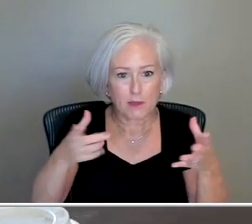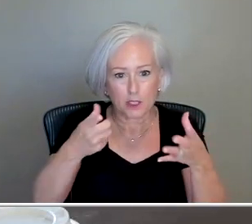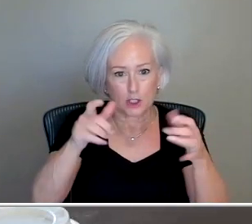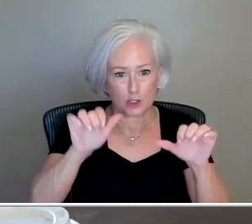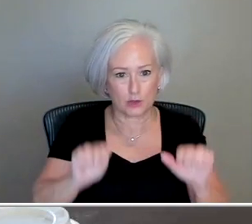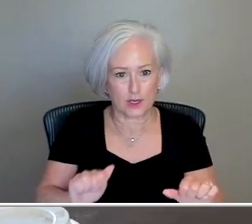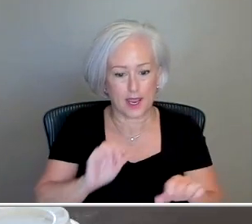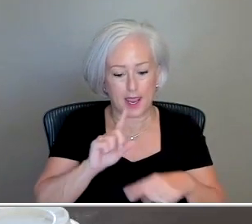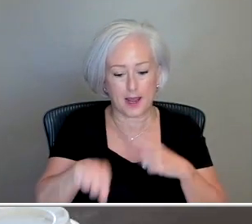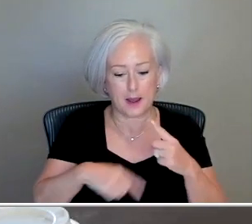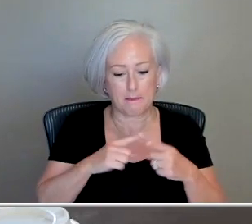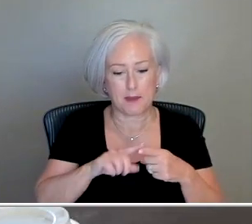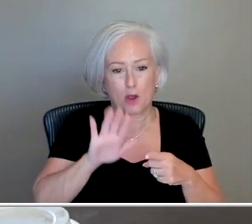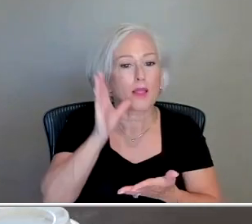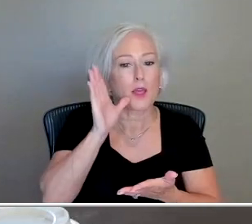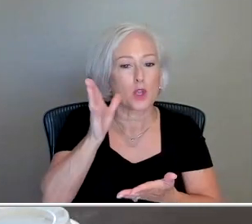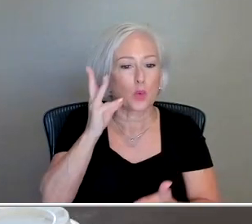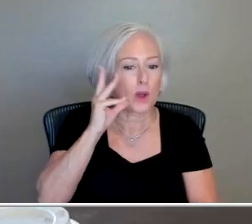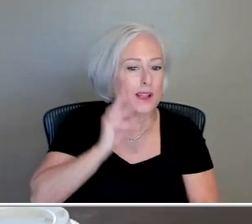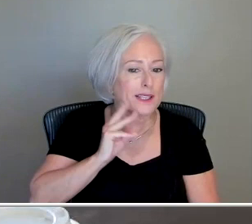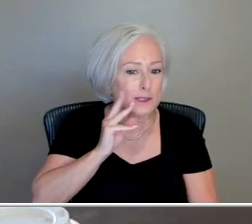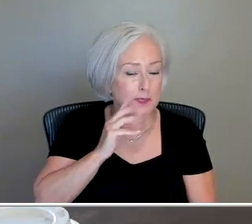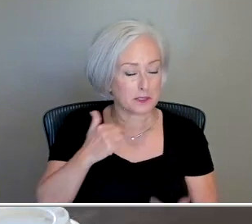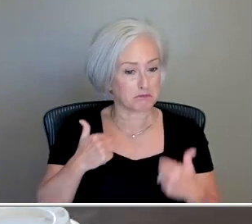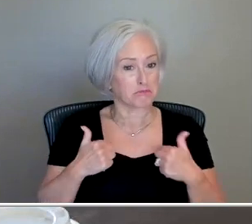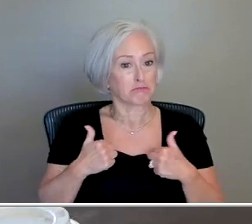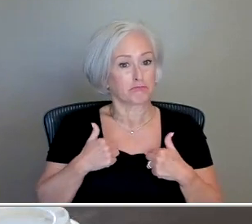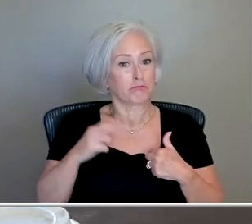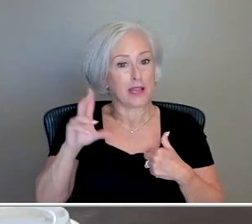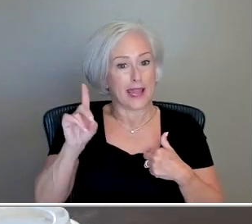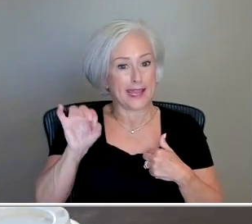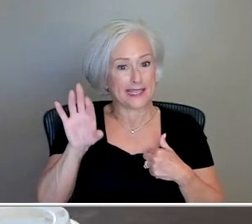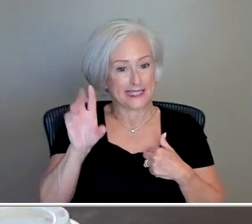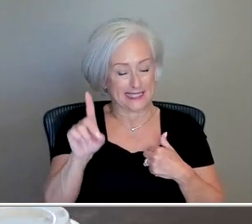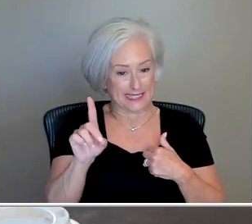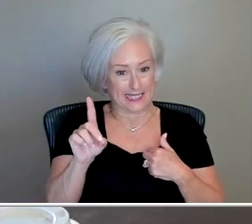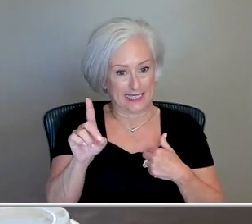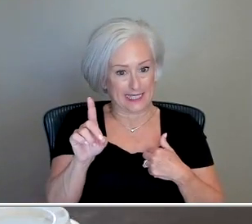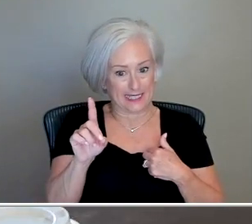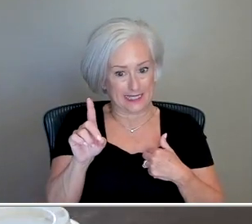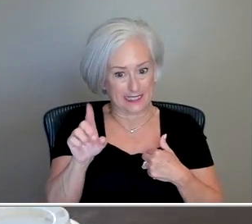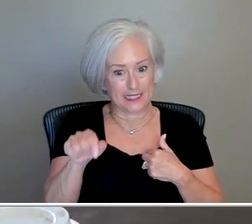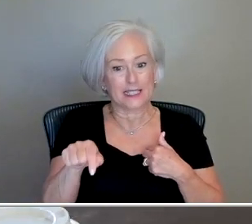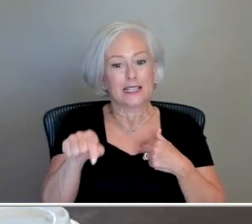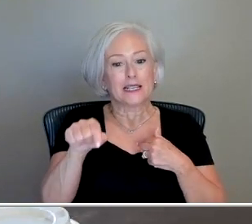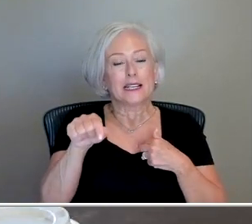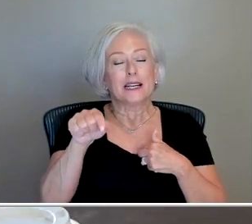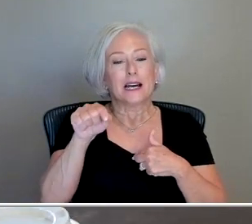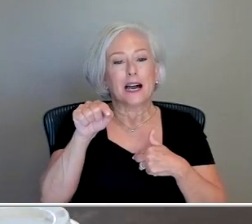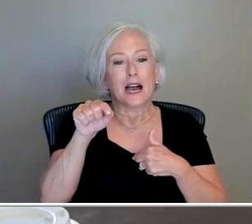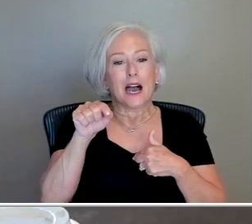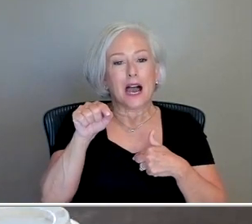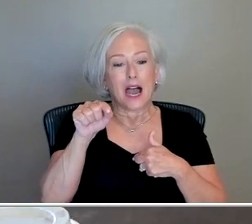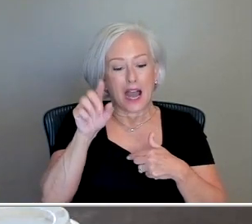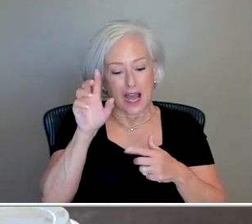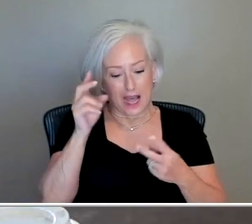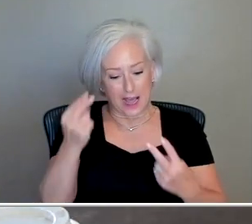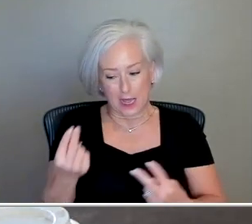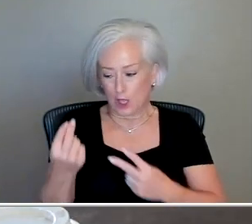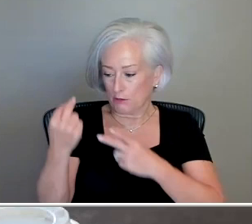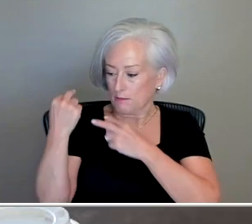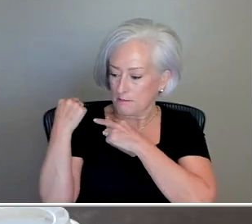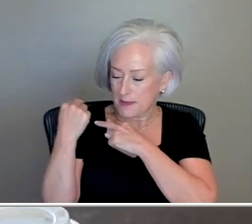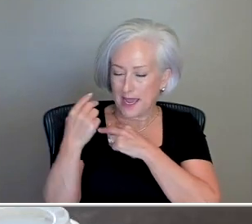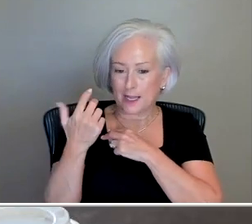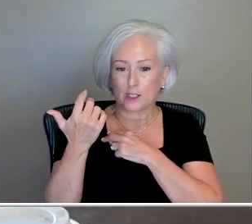you're about to go through. I did that, and I went back through the 70s, the 80s, and the 90s, as Dr. Rosenthal